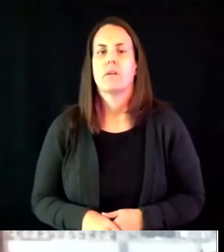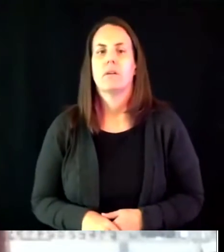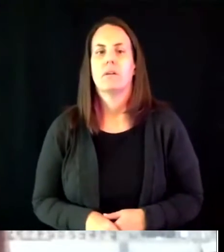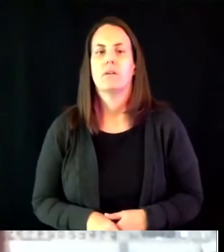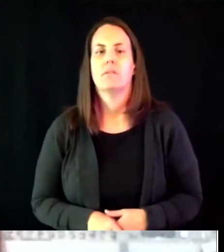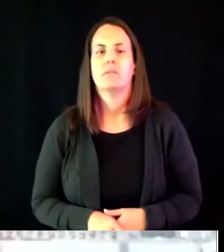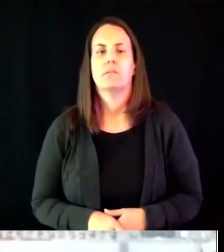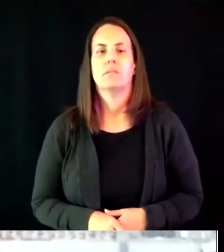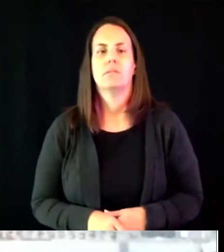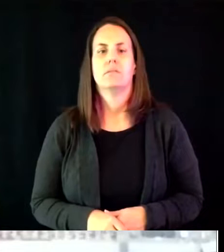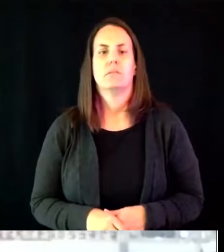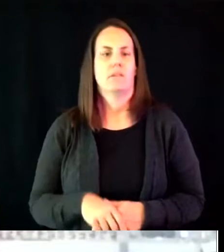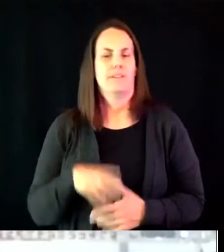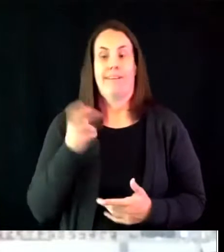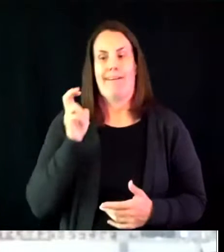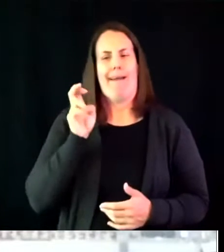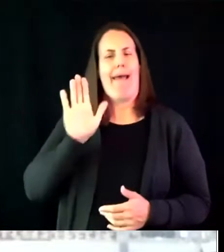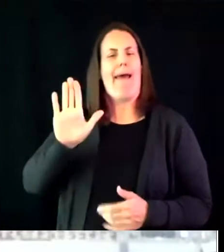their hospitalization.